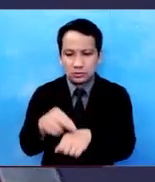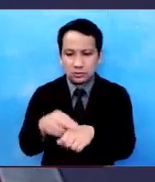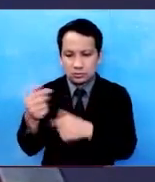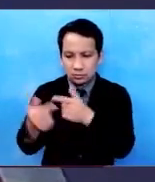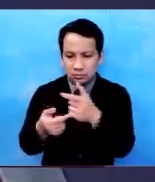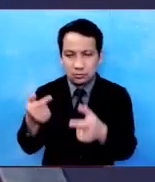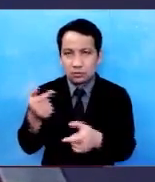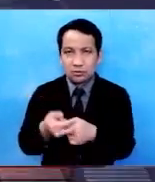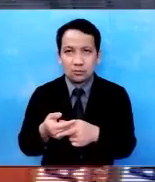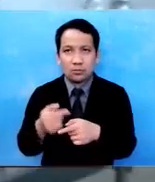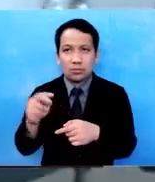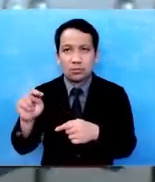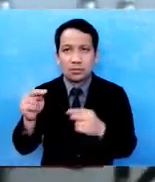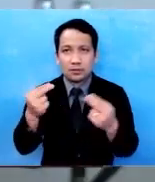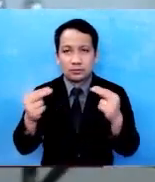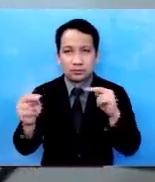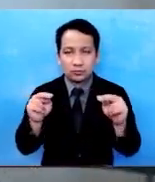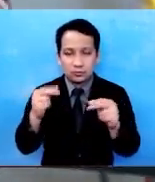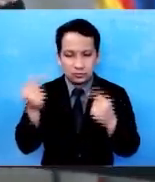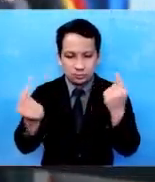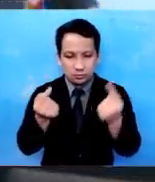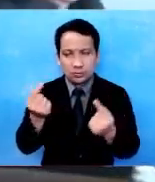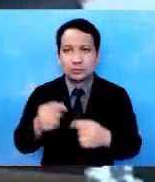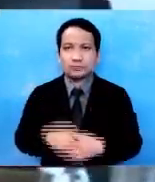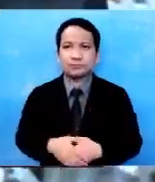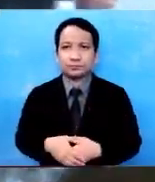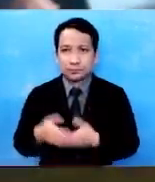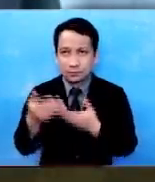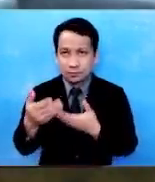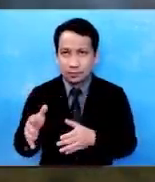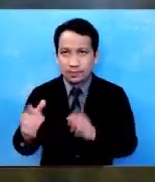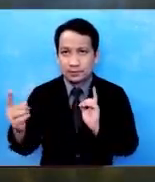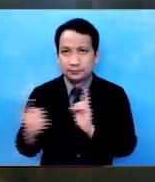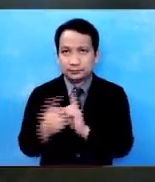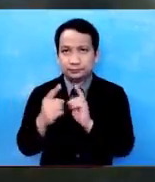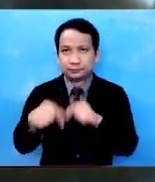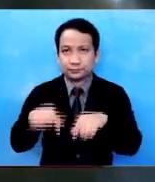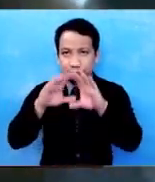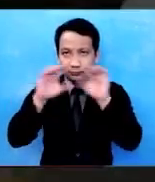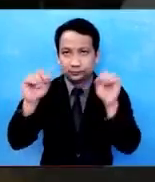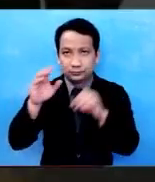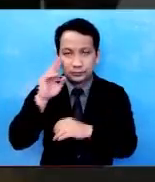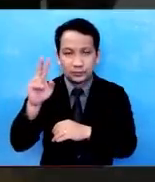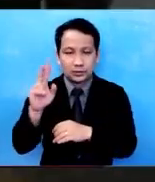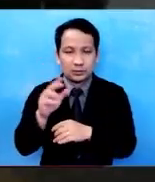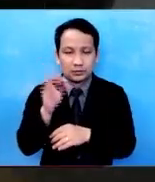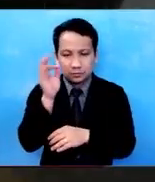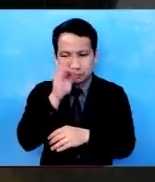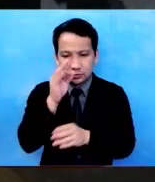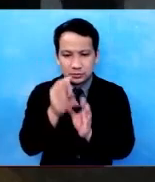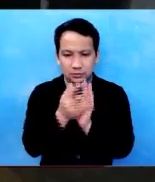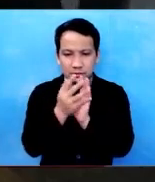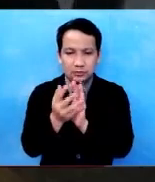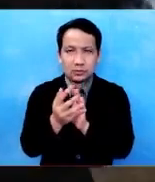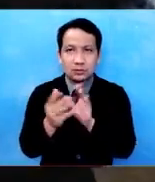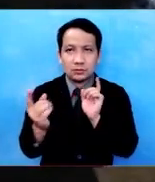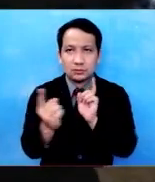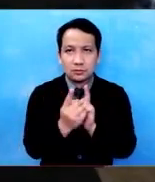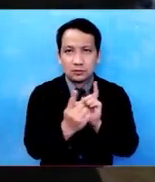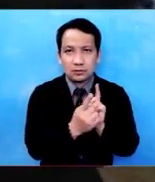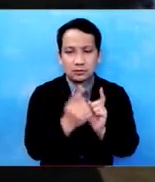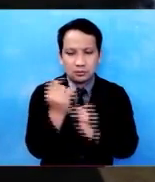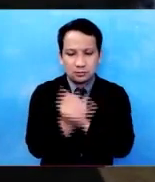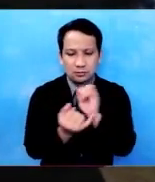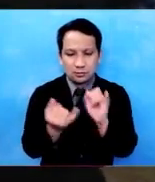of mutual concern. Pagkatapos ng pagharap ni President Marcos sa Filipino community, nakipag-meeting siya sa